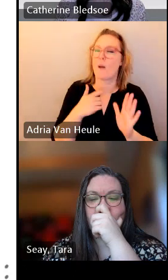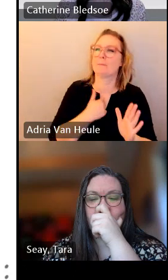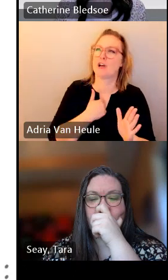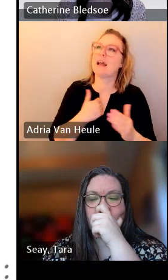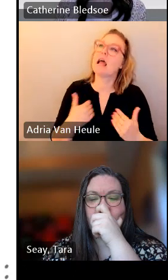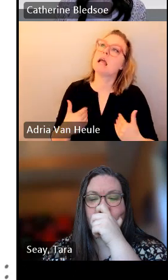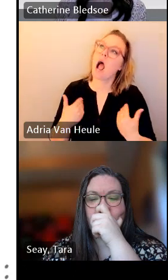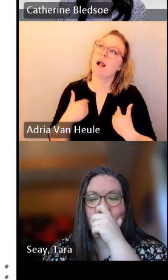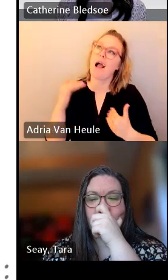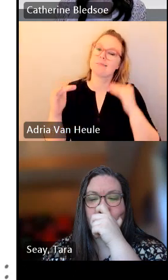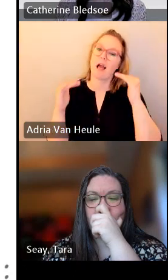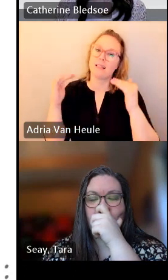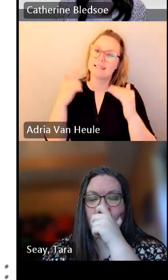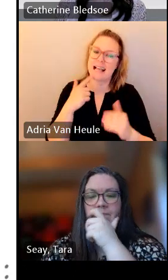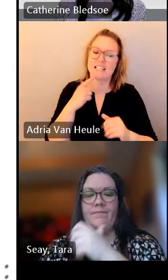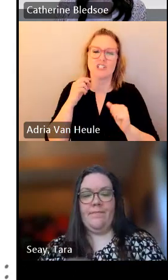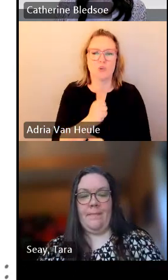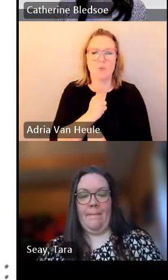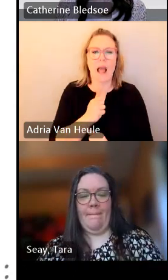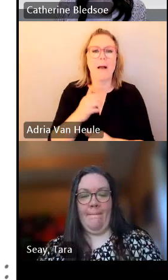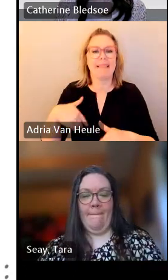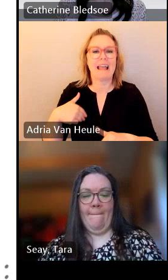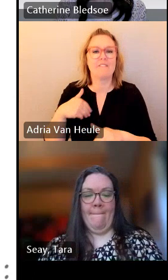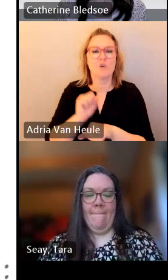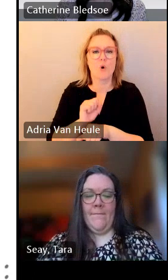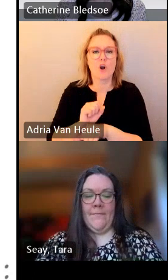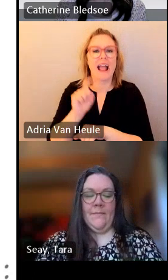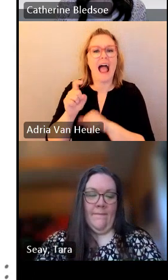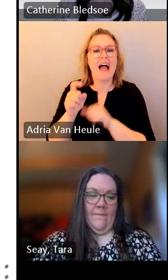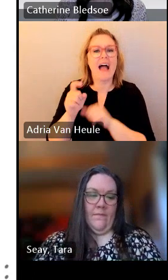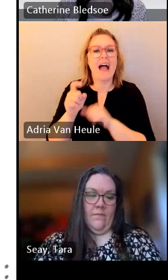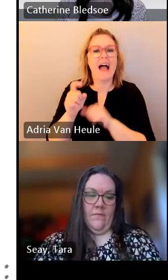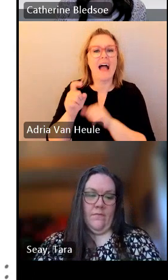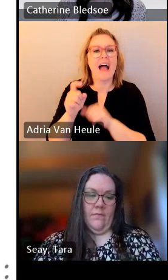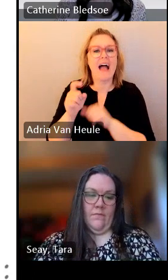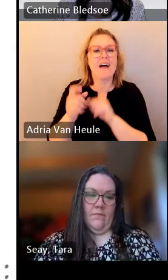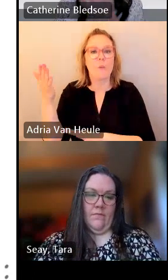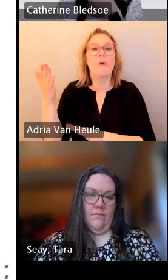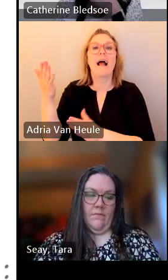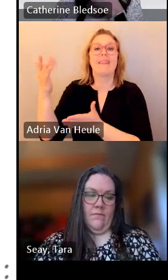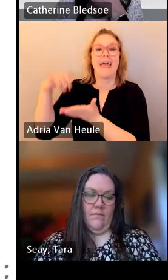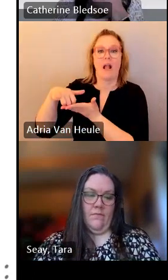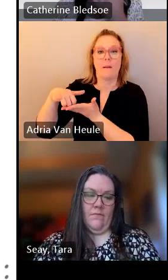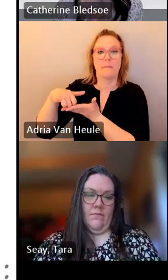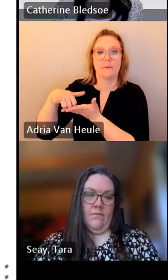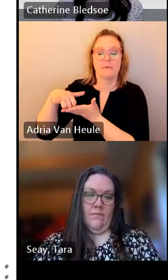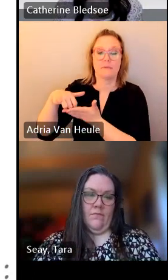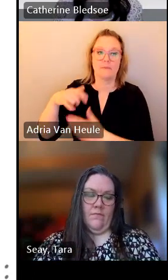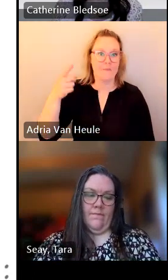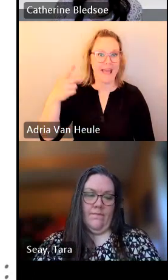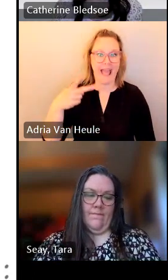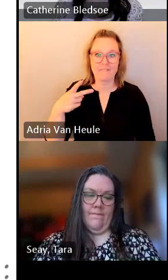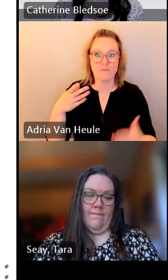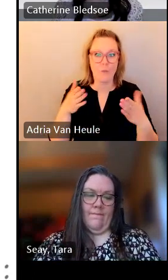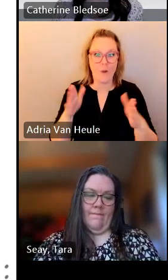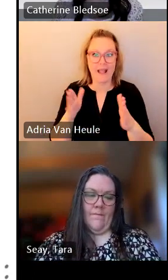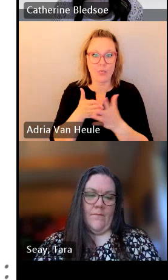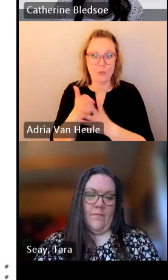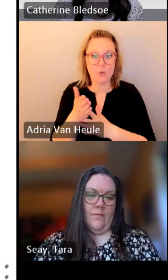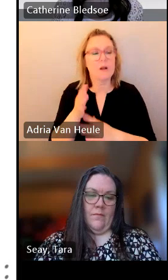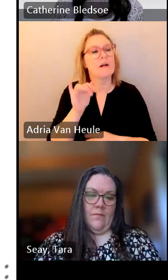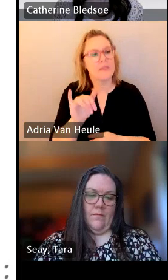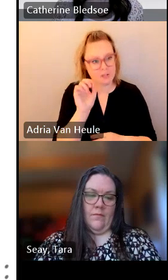adult says, shoot, I'm late for work, I have to go, sorry. And they hang up the phone and you're halfway through. That's okay. What you're going to do is fill out the